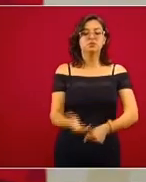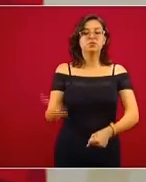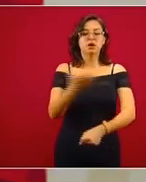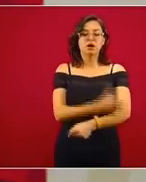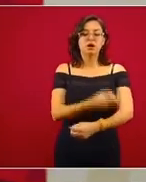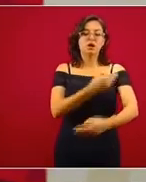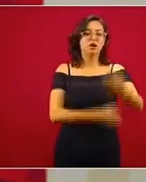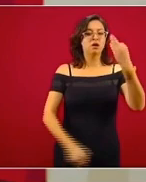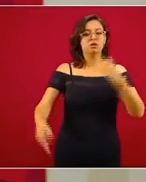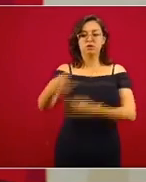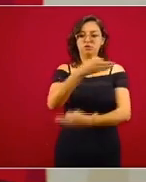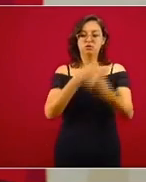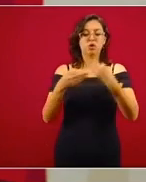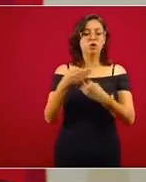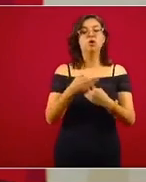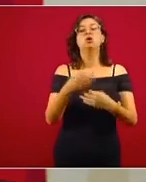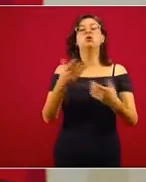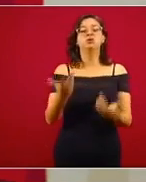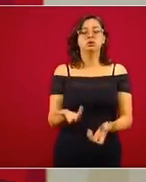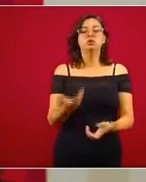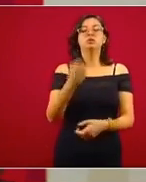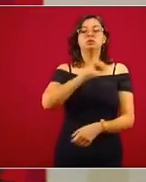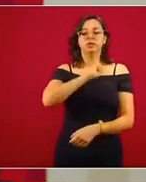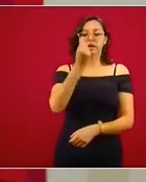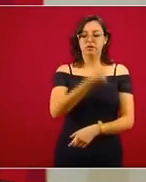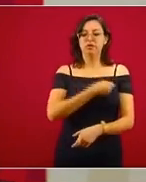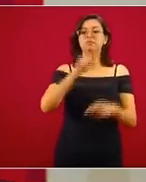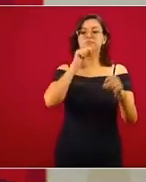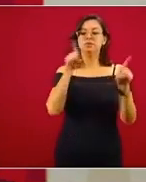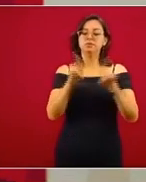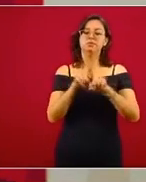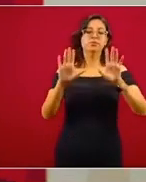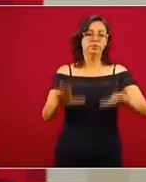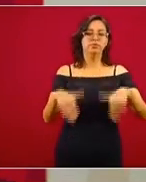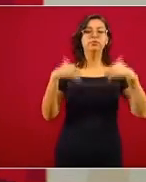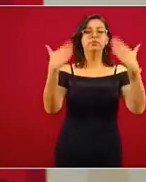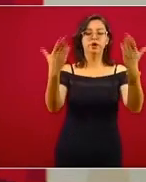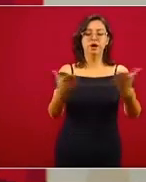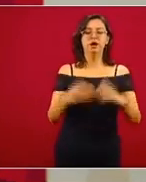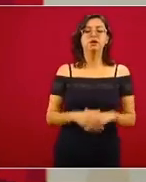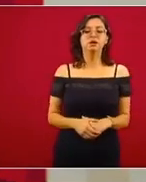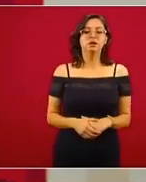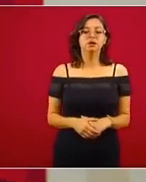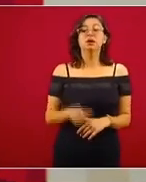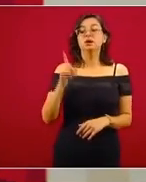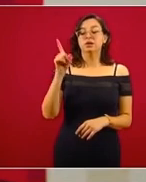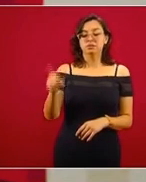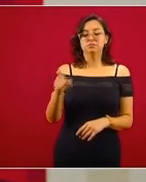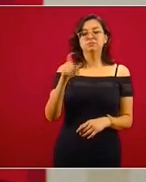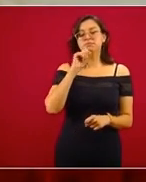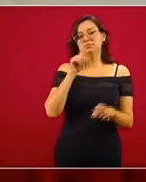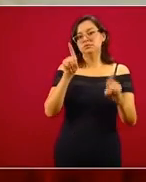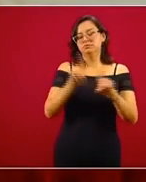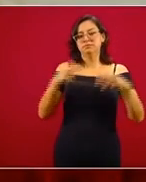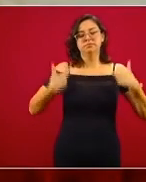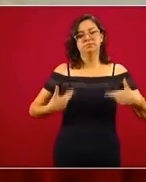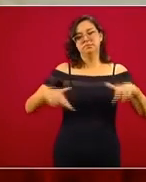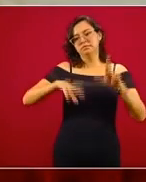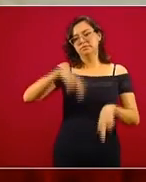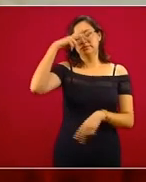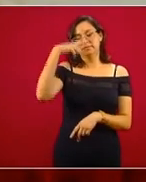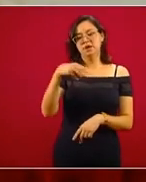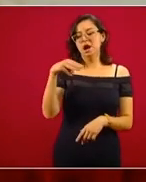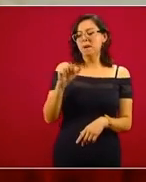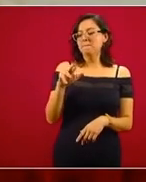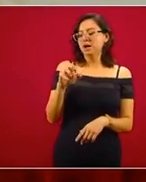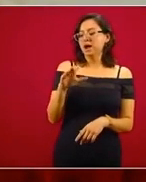throughout the whole health sector and with people outside of the health sector, including Mr. Ebrard, who has been helping us